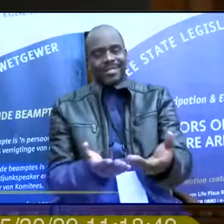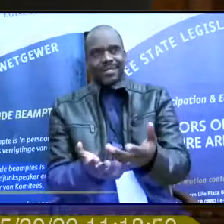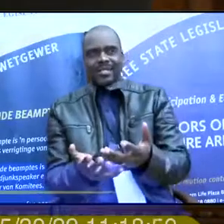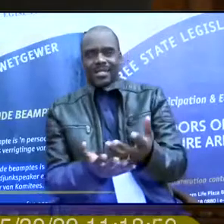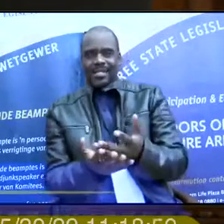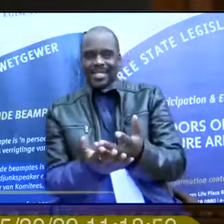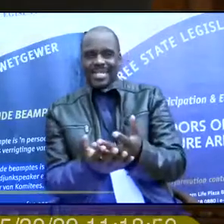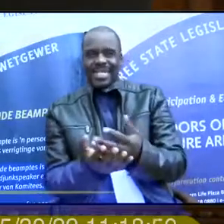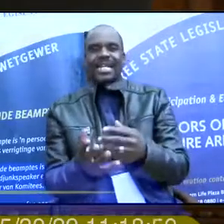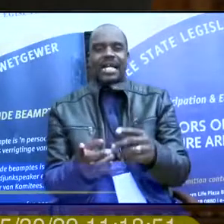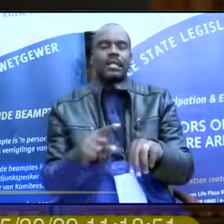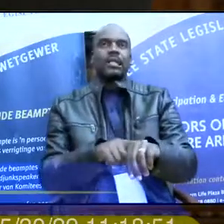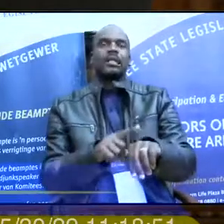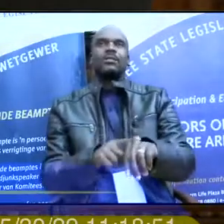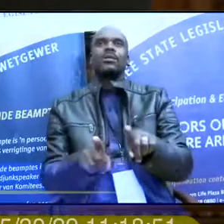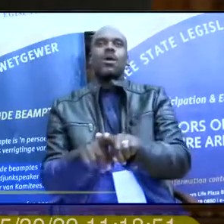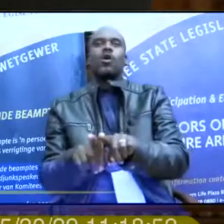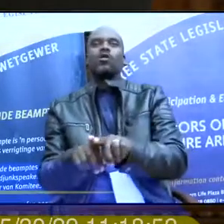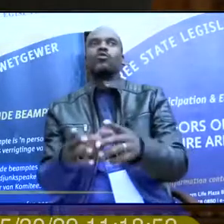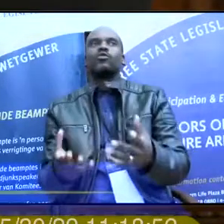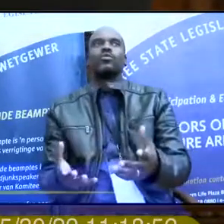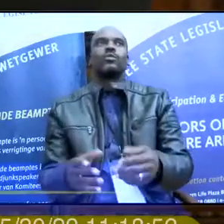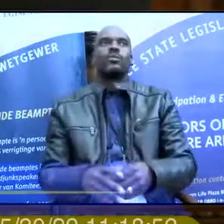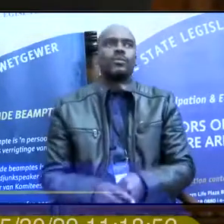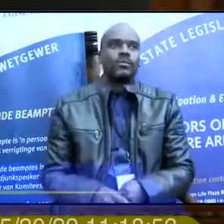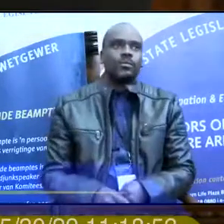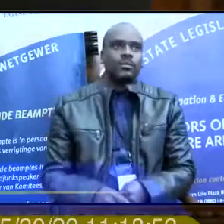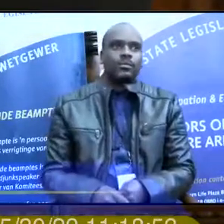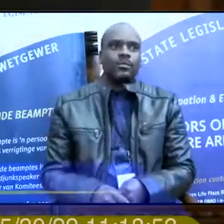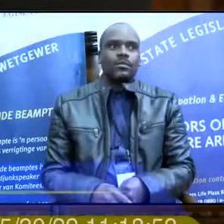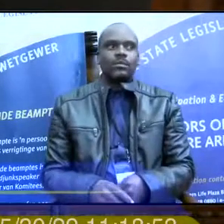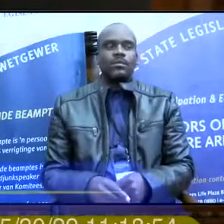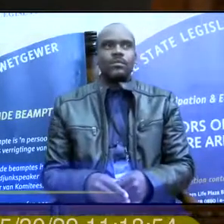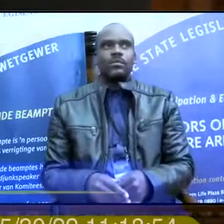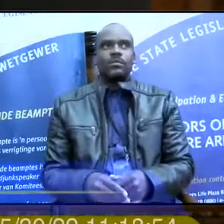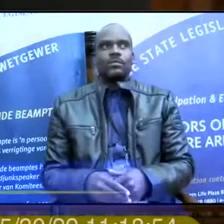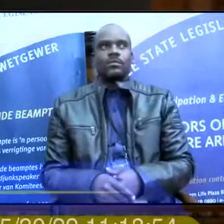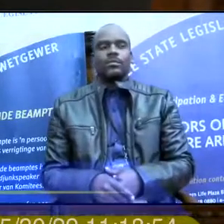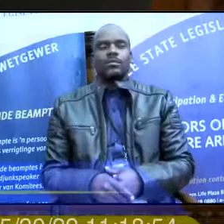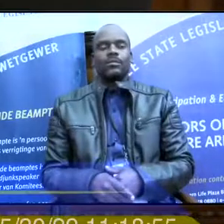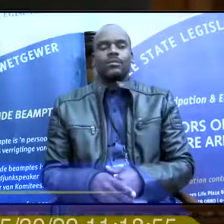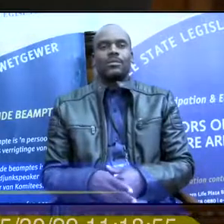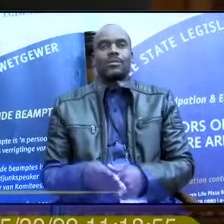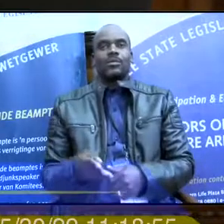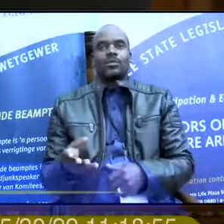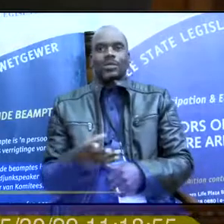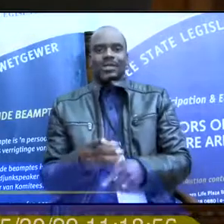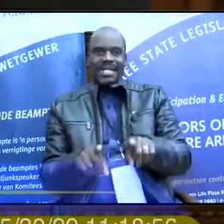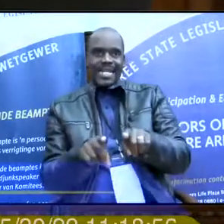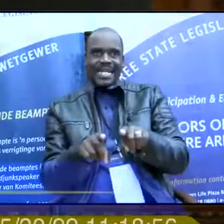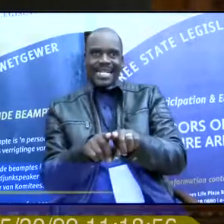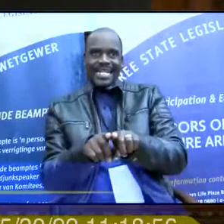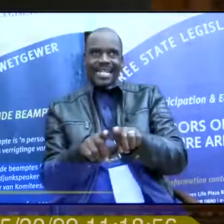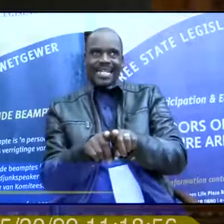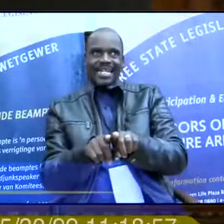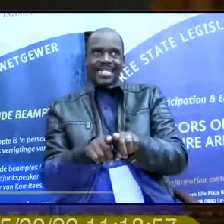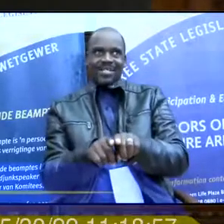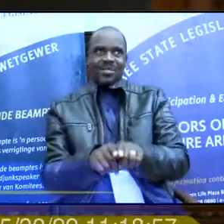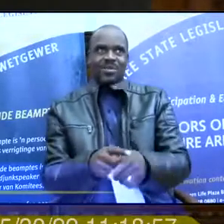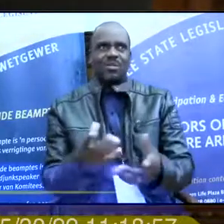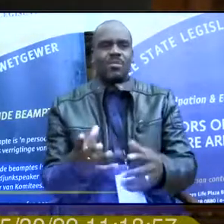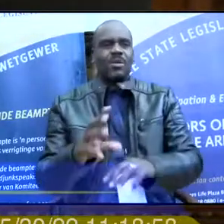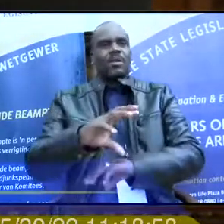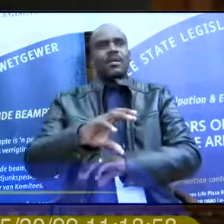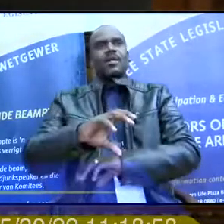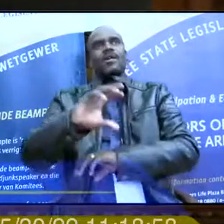36 of the total value of infrastructure projects fizzy doubly 20 double for tanyana 19